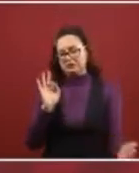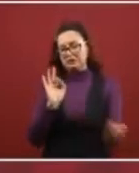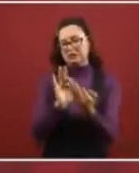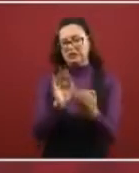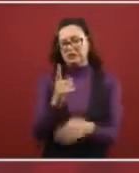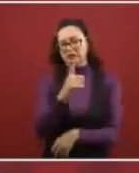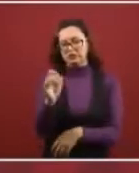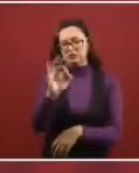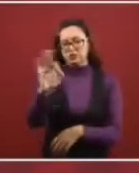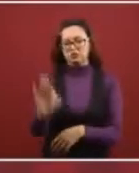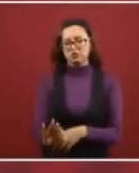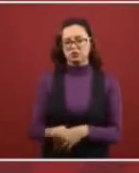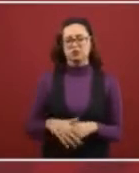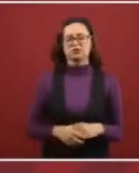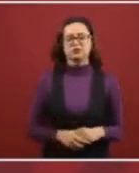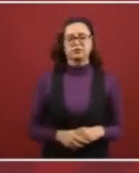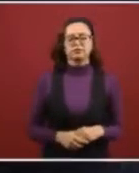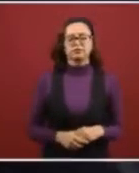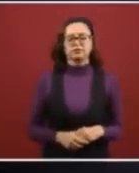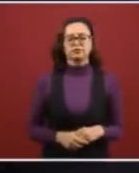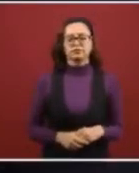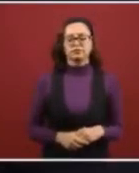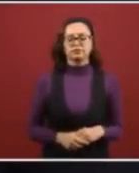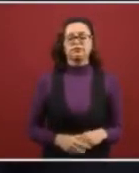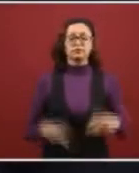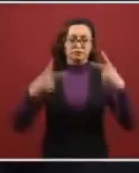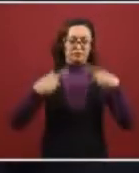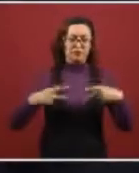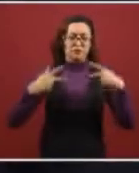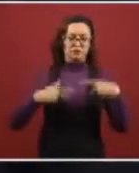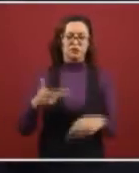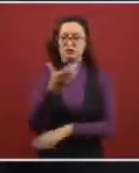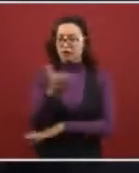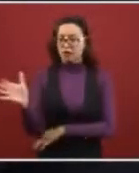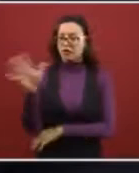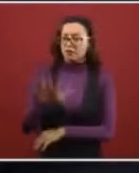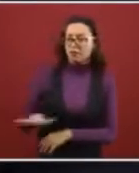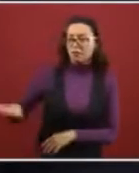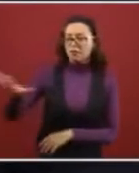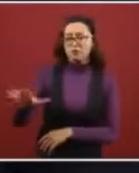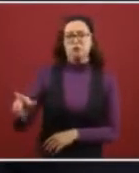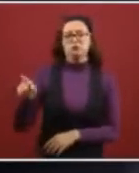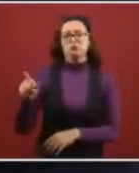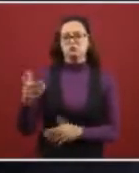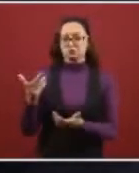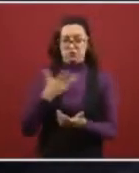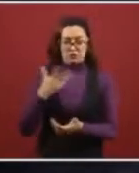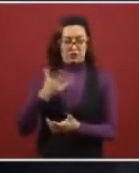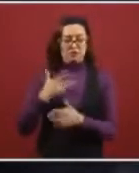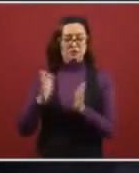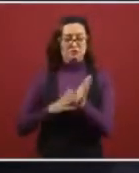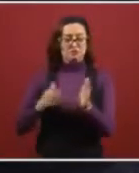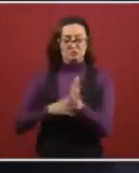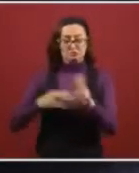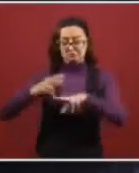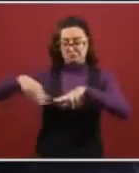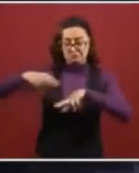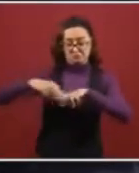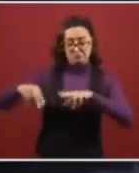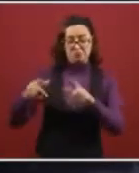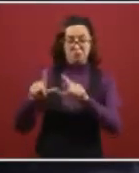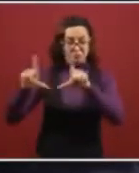that it's closer to 100%. The producers will be able to go to our distribution